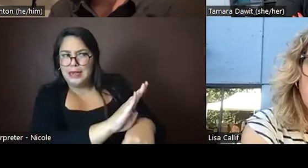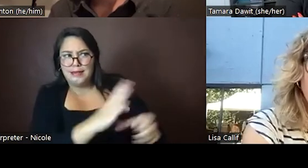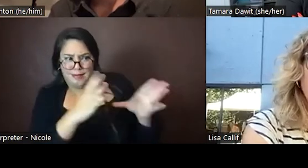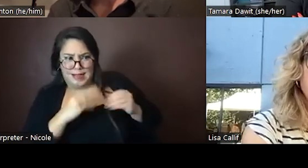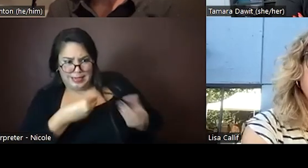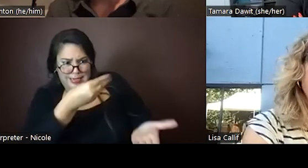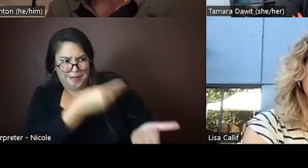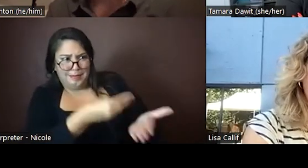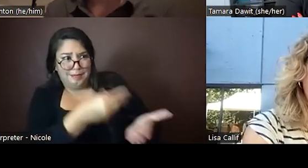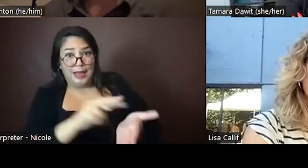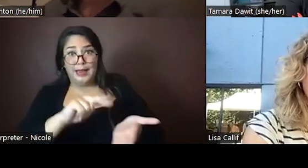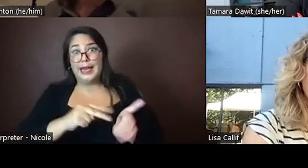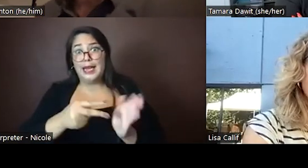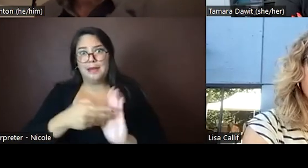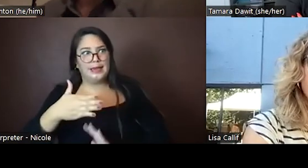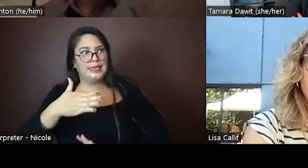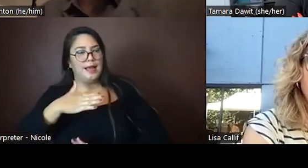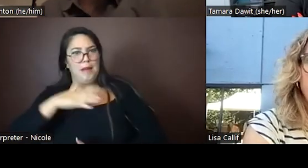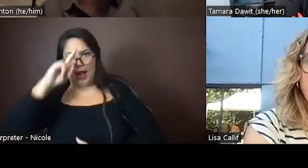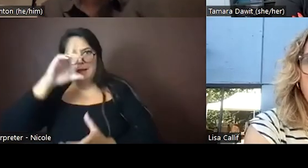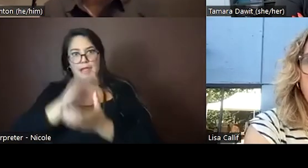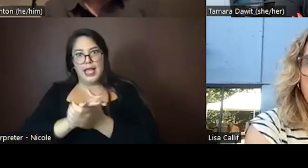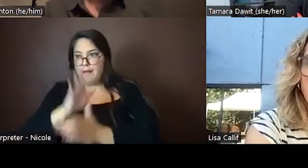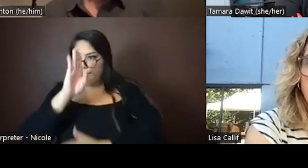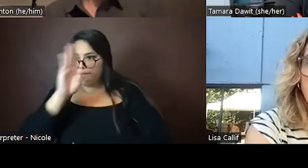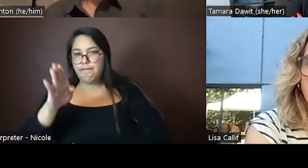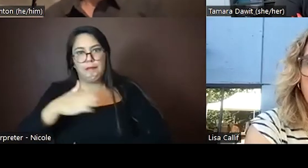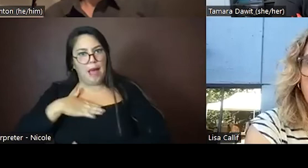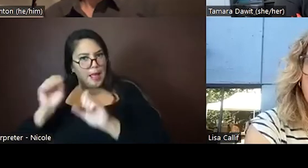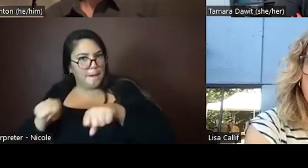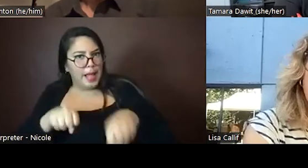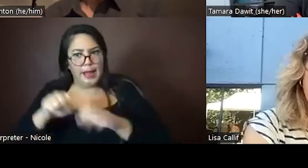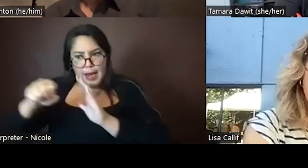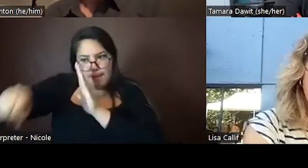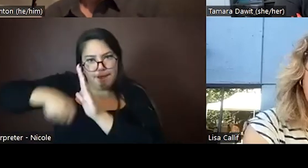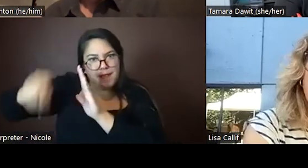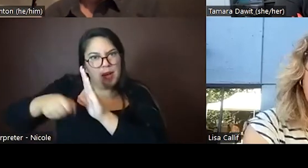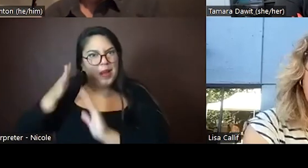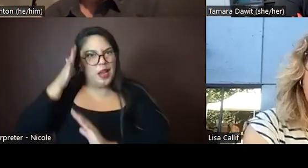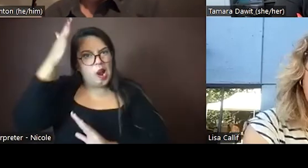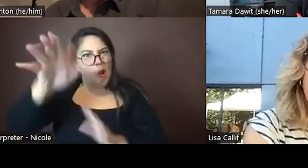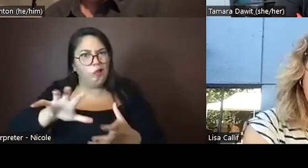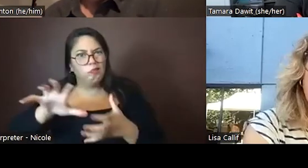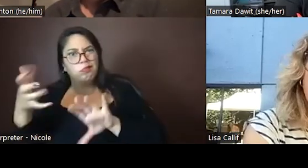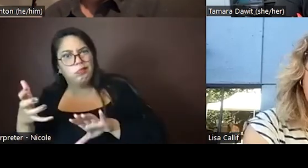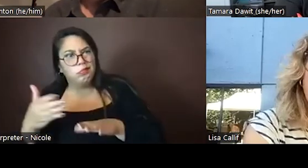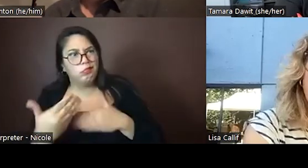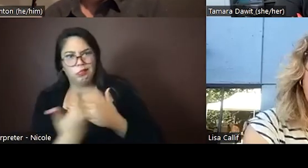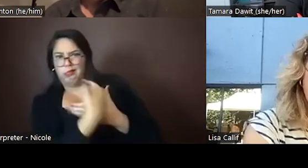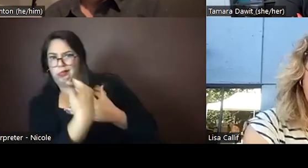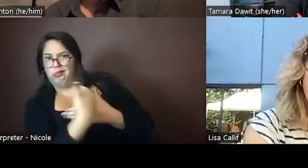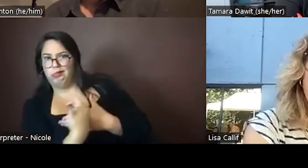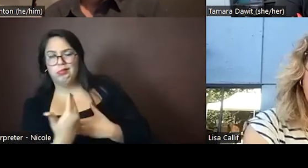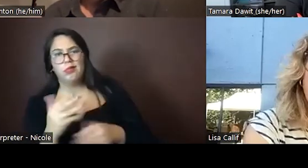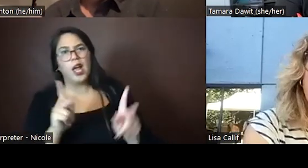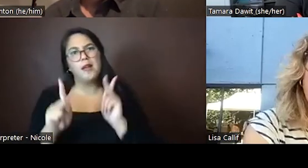as a filmmaker? Is that going to compromise my ability to make movies in the future? Because people think I'm a director for hire